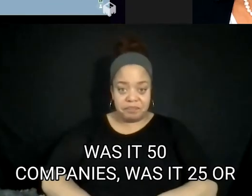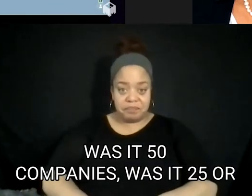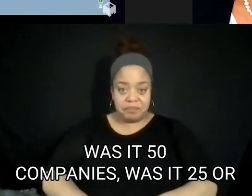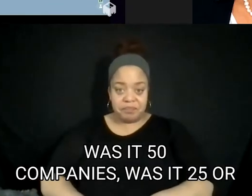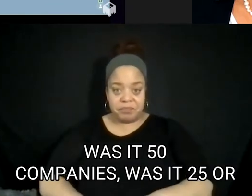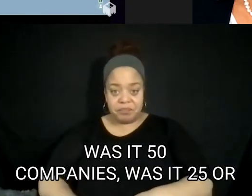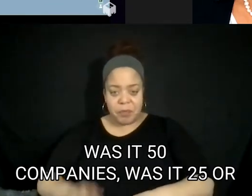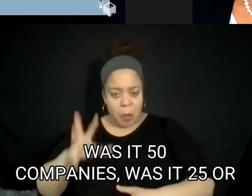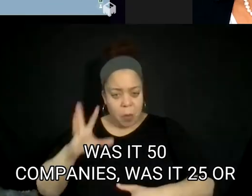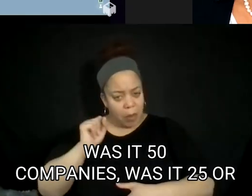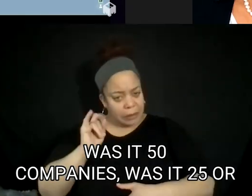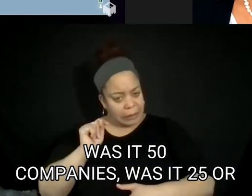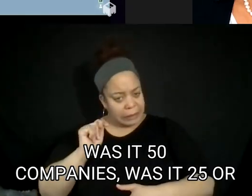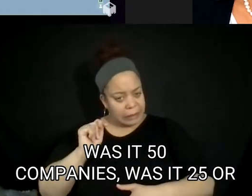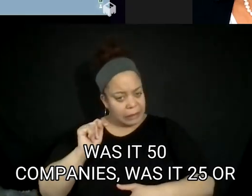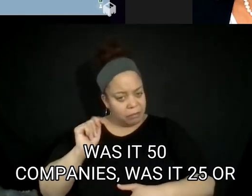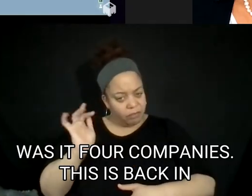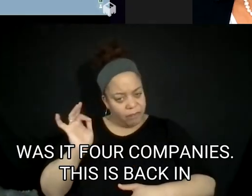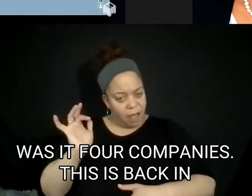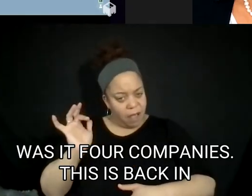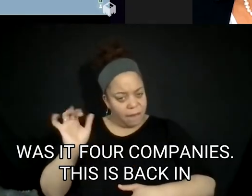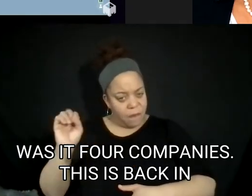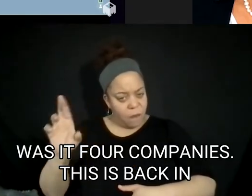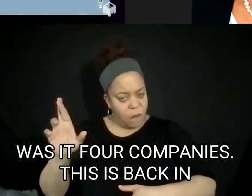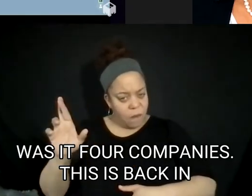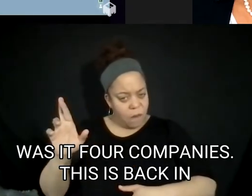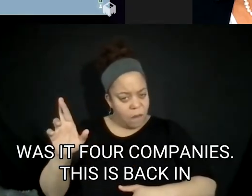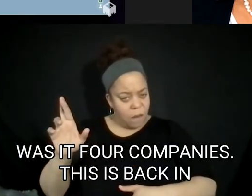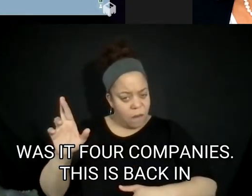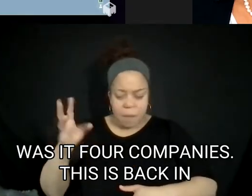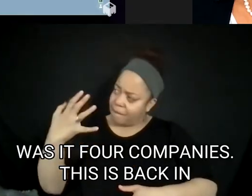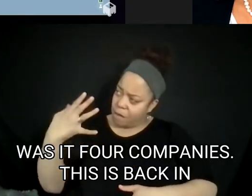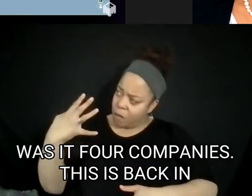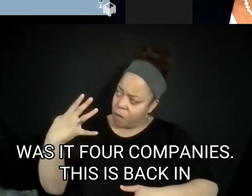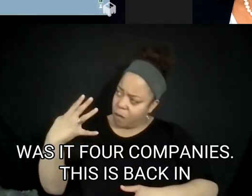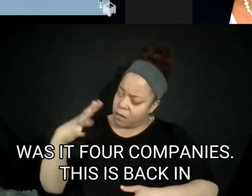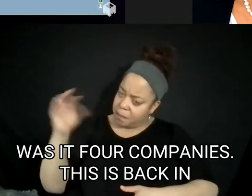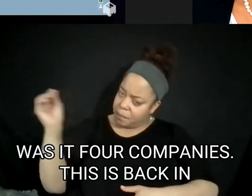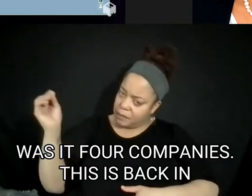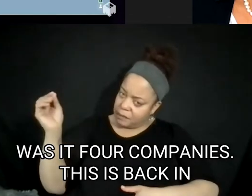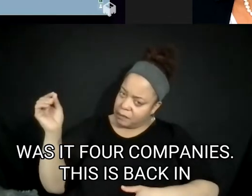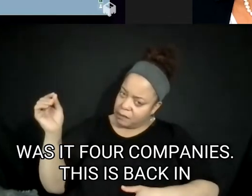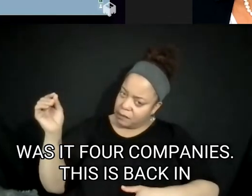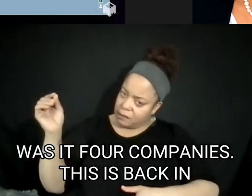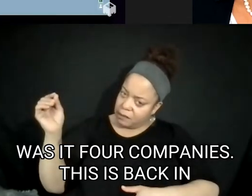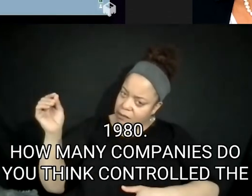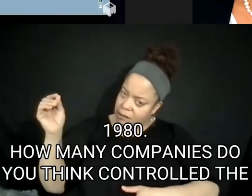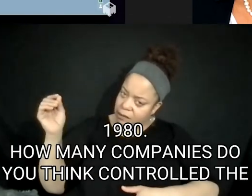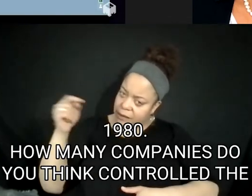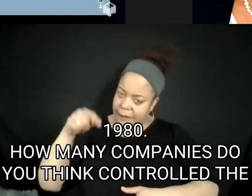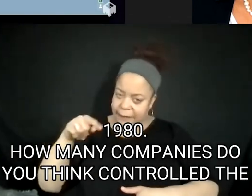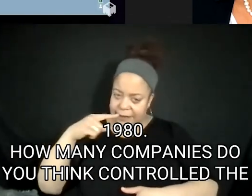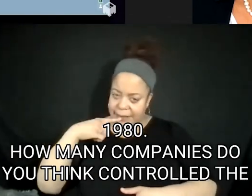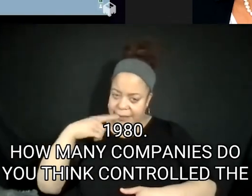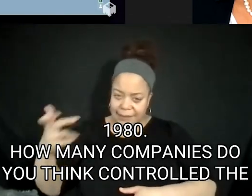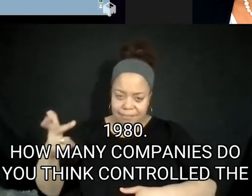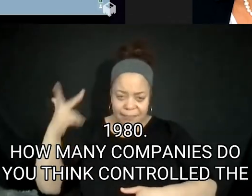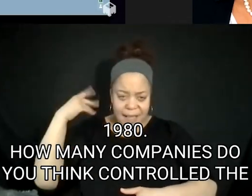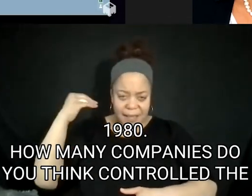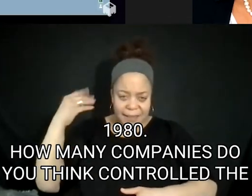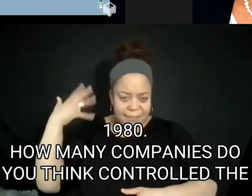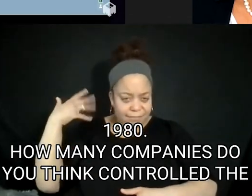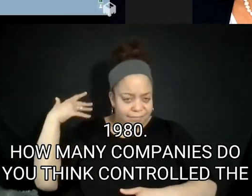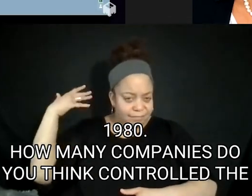1980. How many companies do you think controlled the vast majority of media? And you have about less than 10